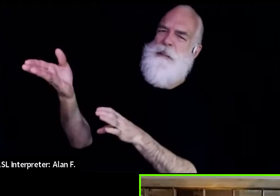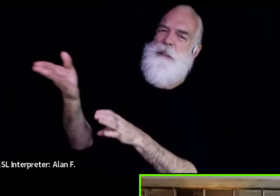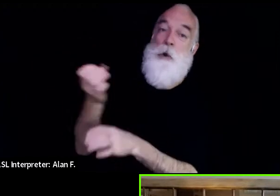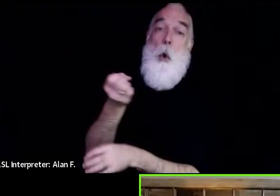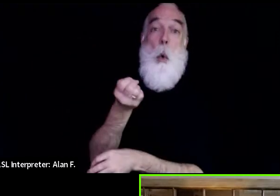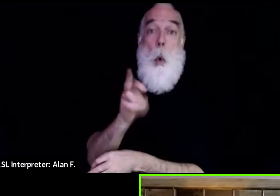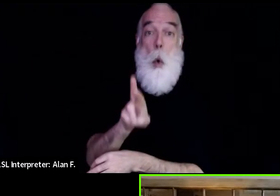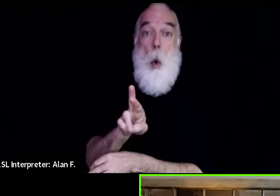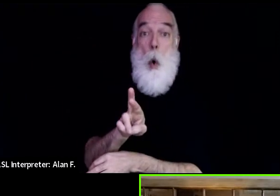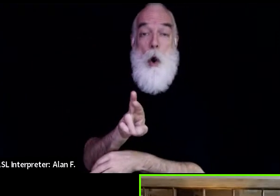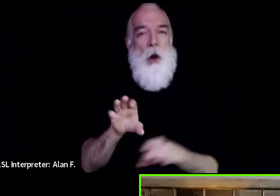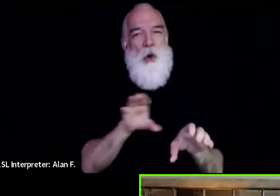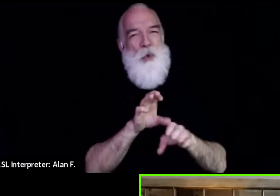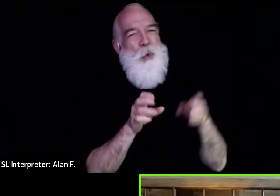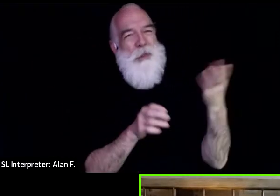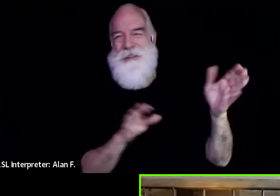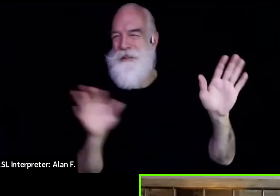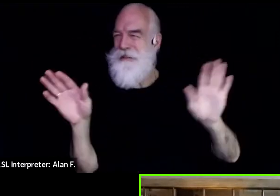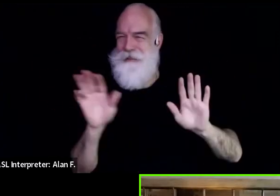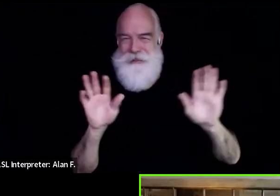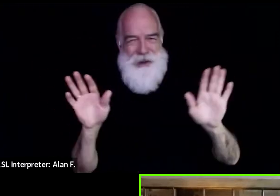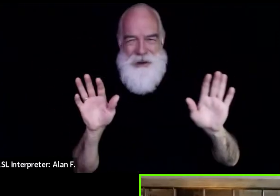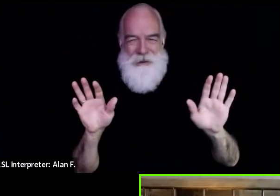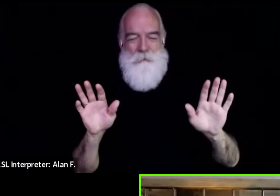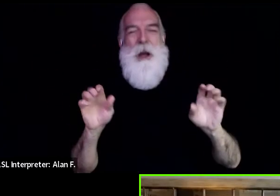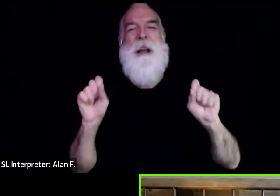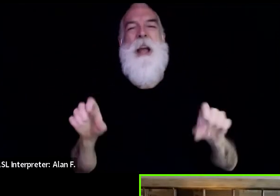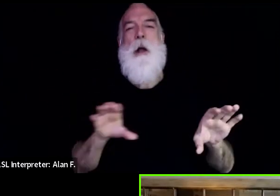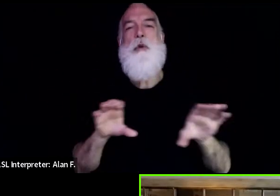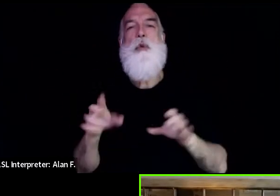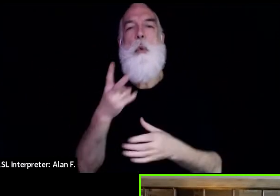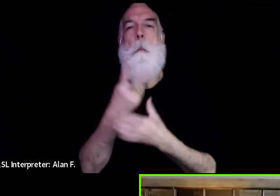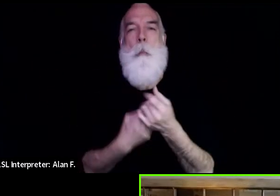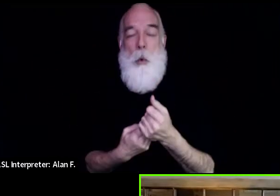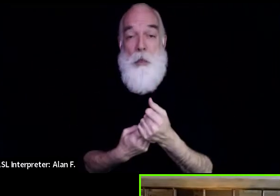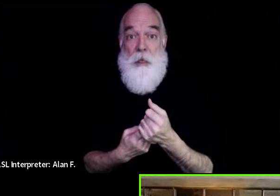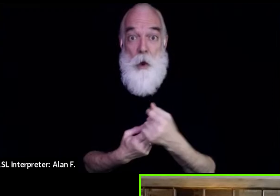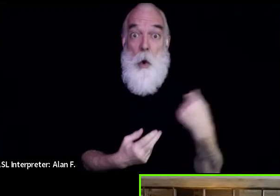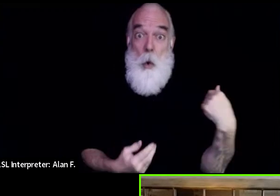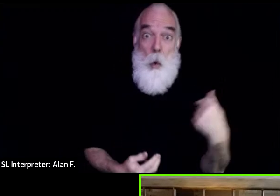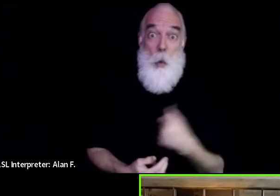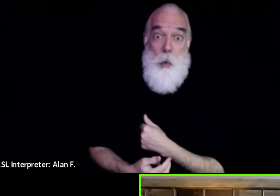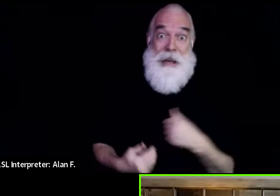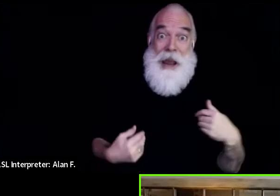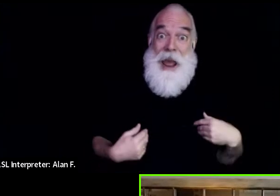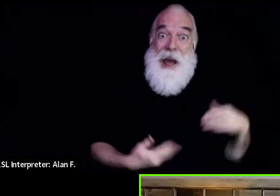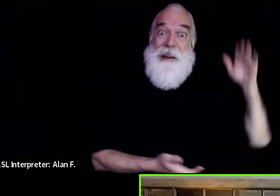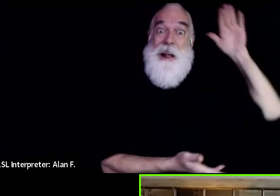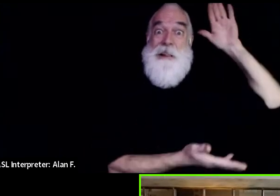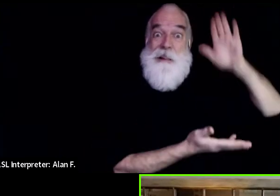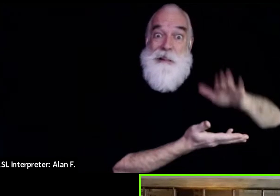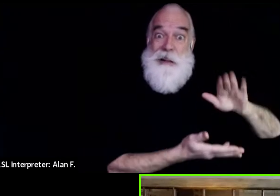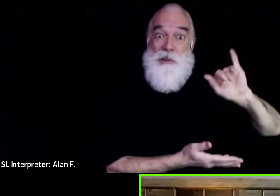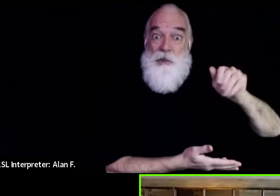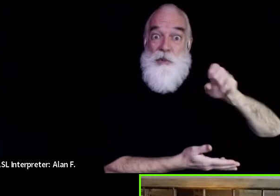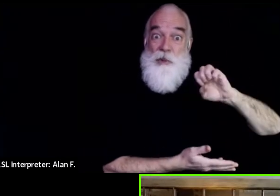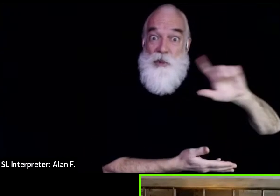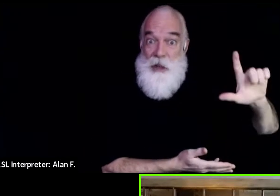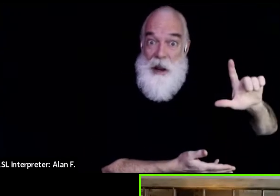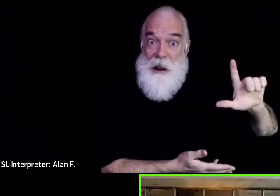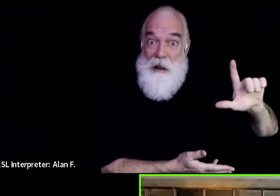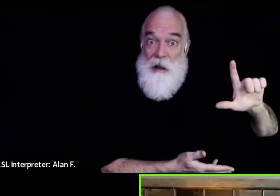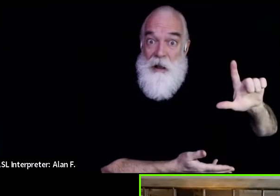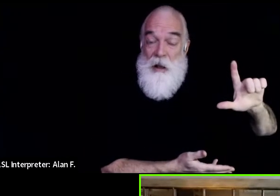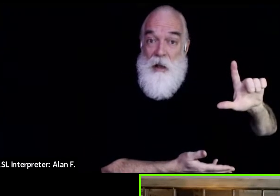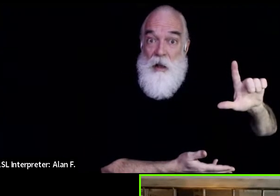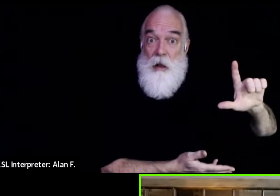because we reduced our jail population, we had a fully functioning correction staff. We